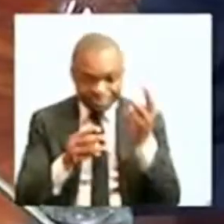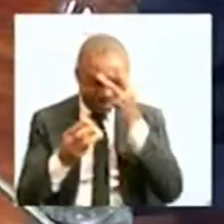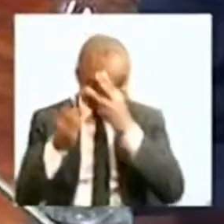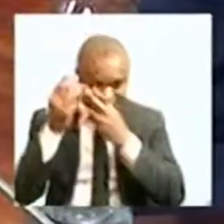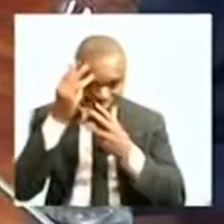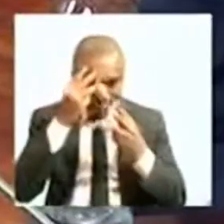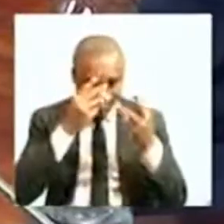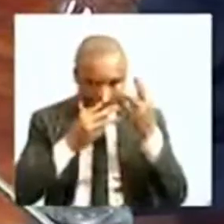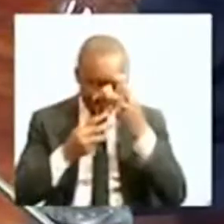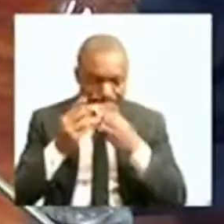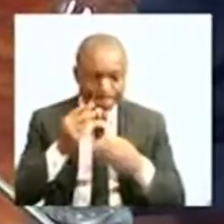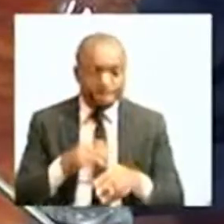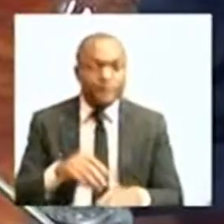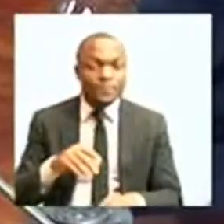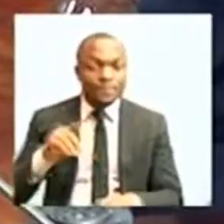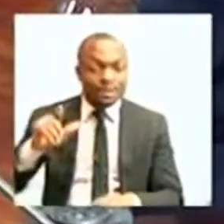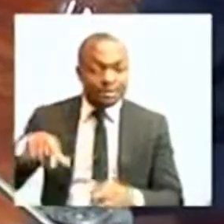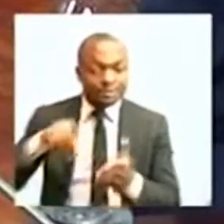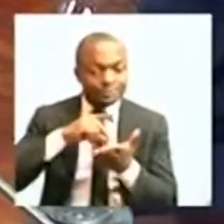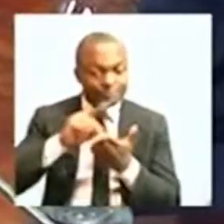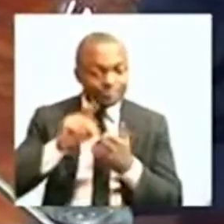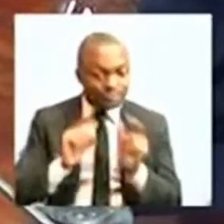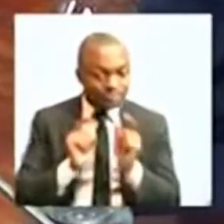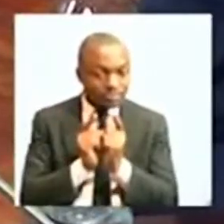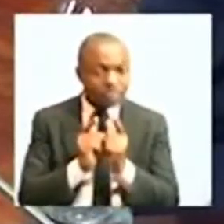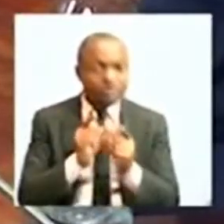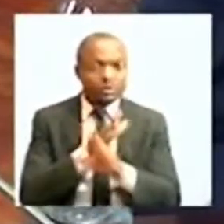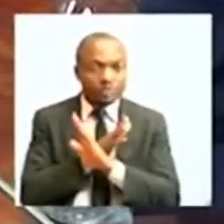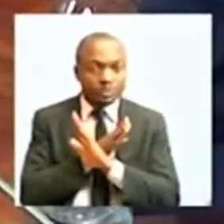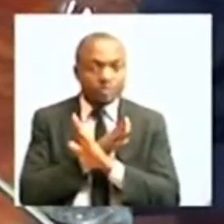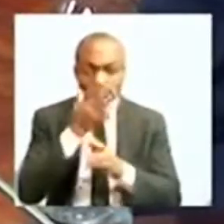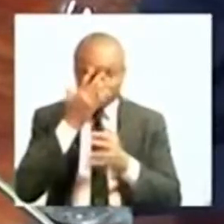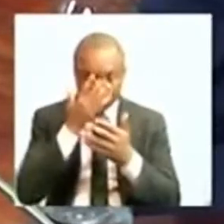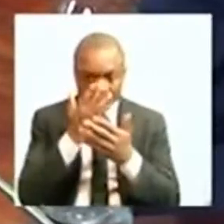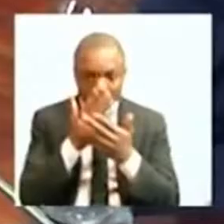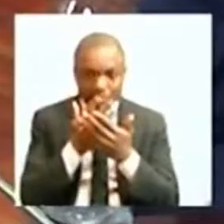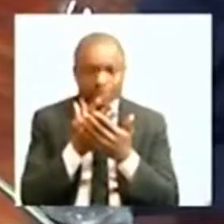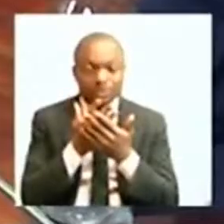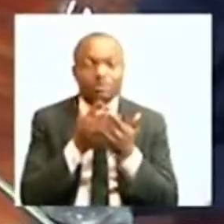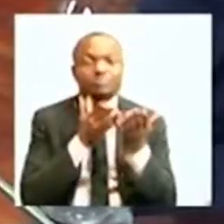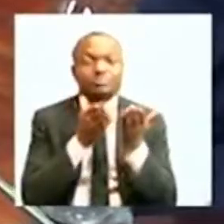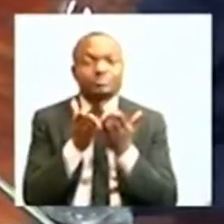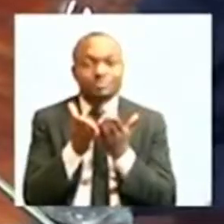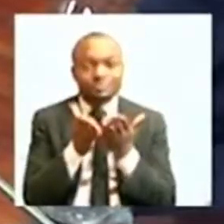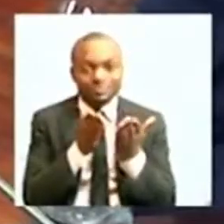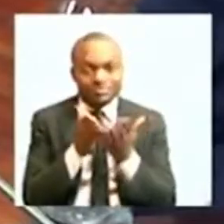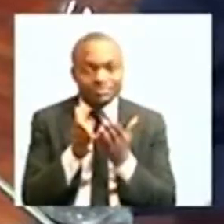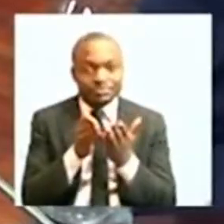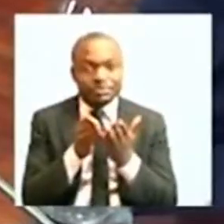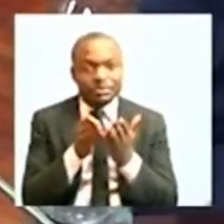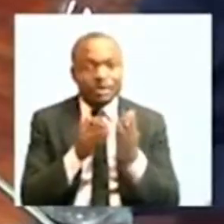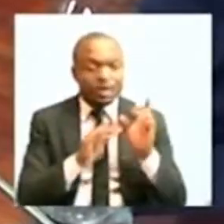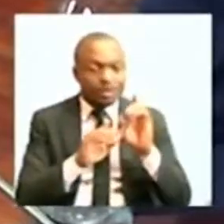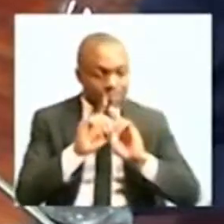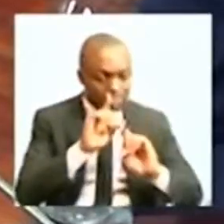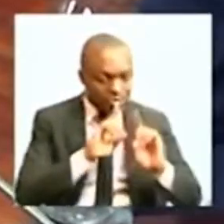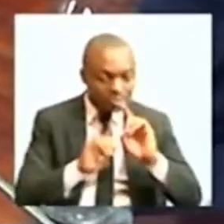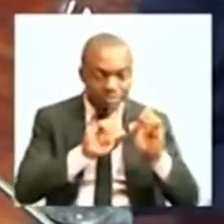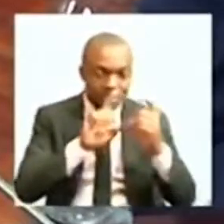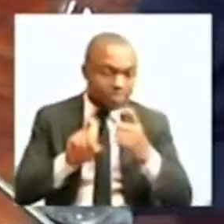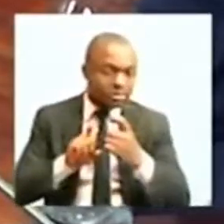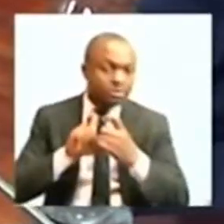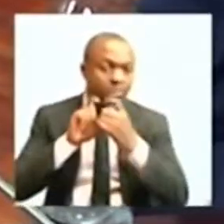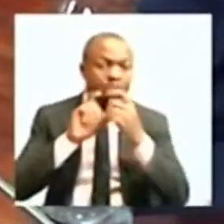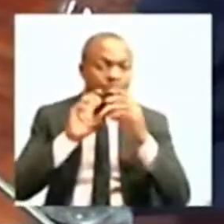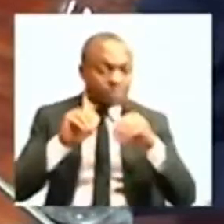and last week we met with the Zambia Correctional Service to iron out what the challenges were, and immediately we issued out